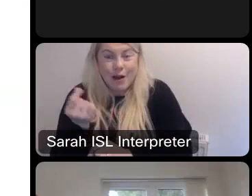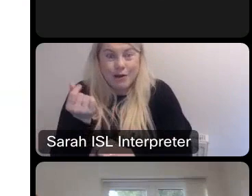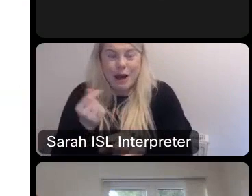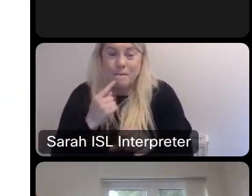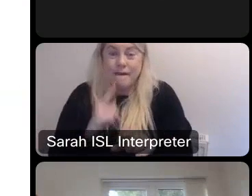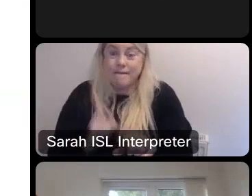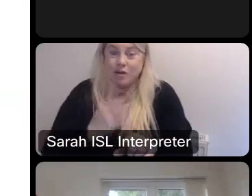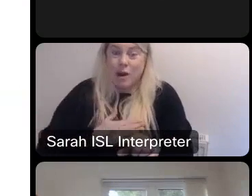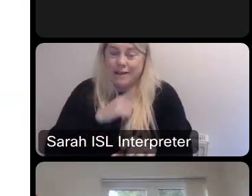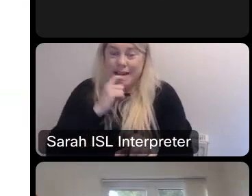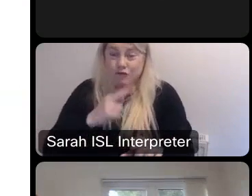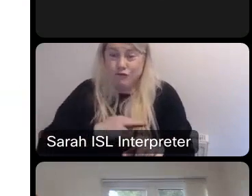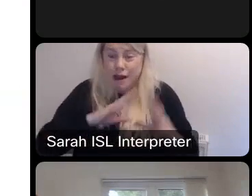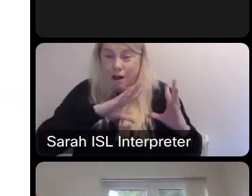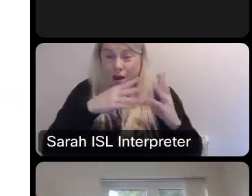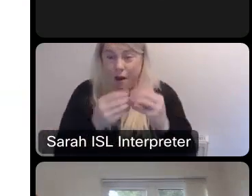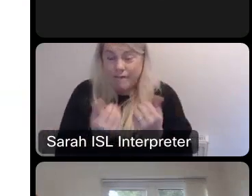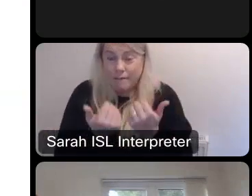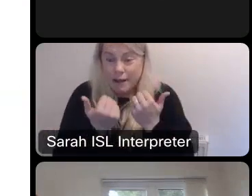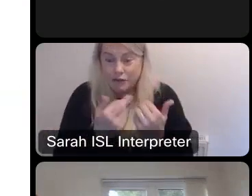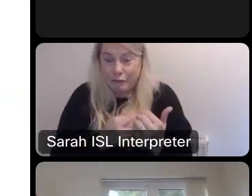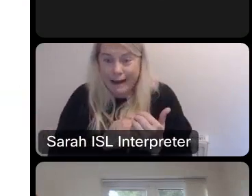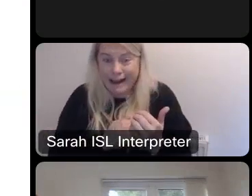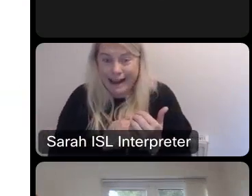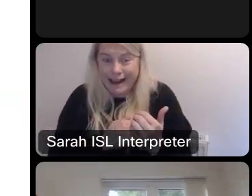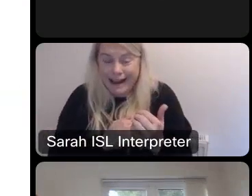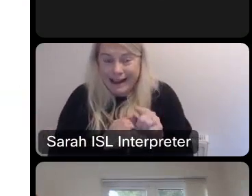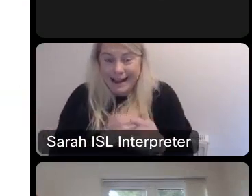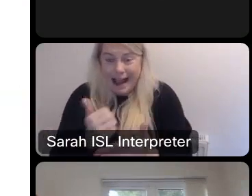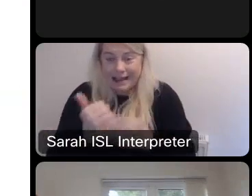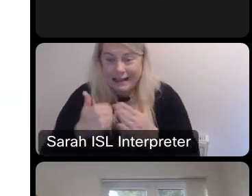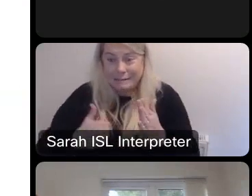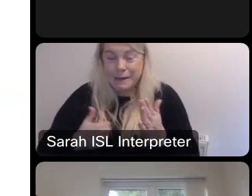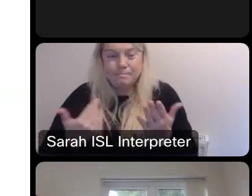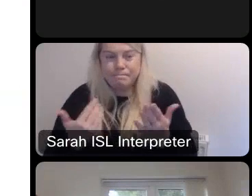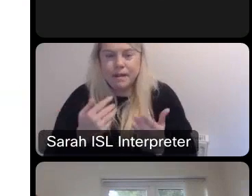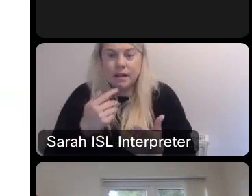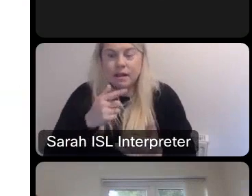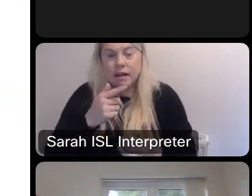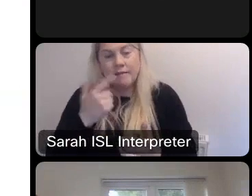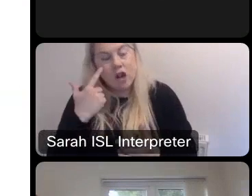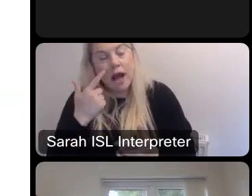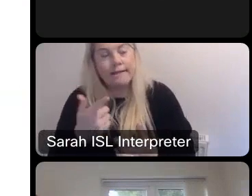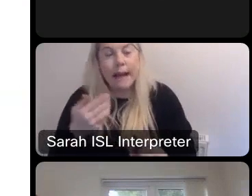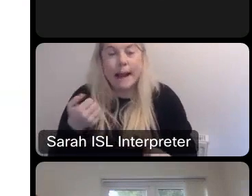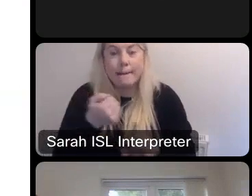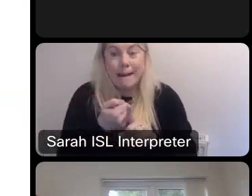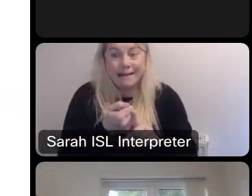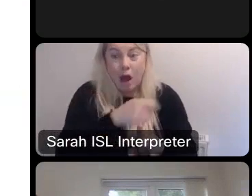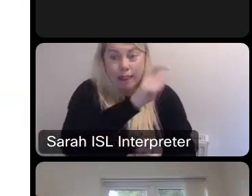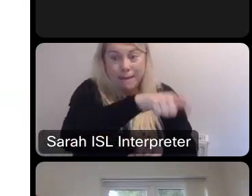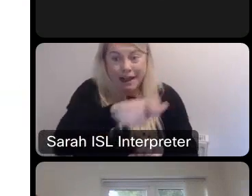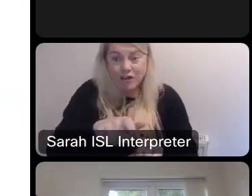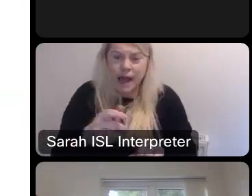ultimately, all of this really is looking at the impact on patients. And while we're talking about the impact on staff, and we